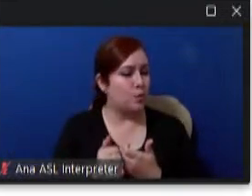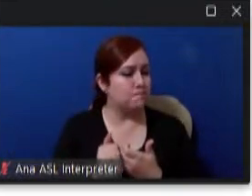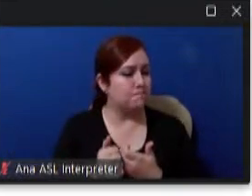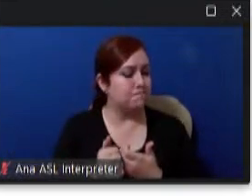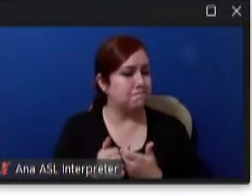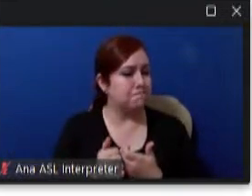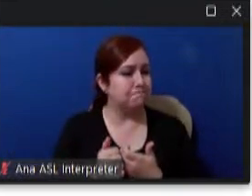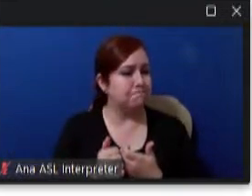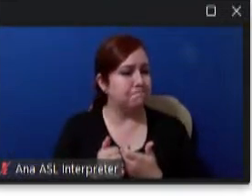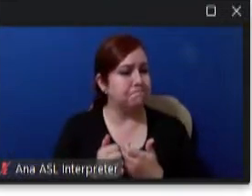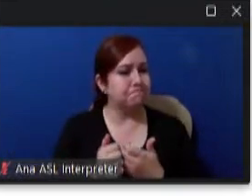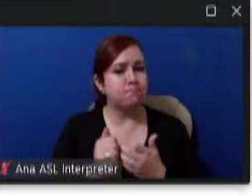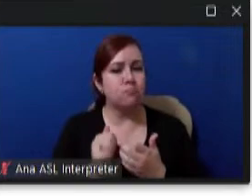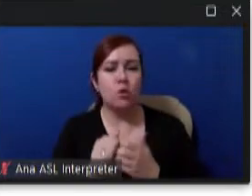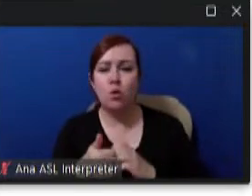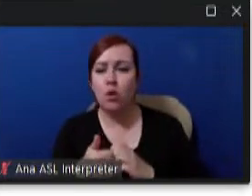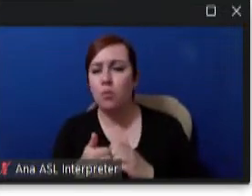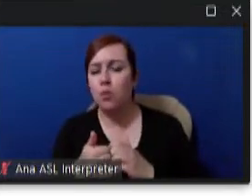can we